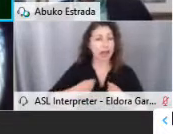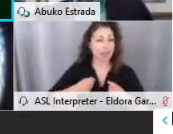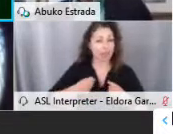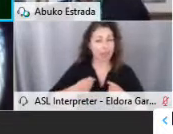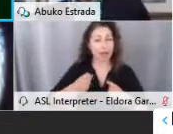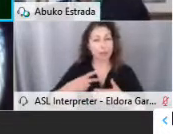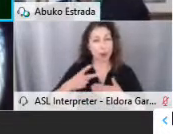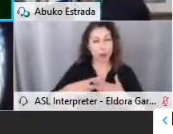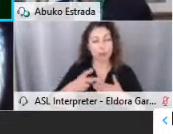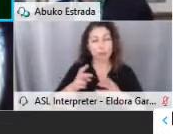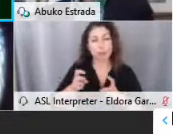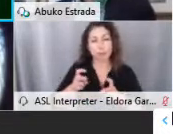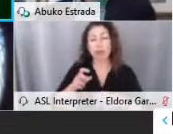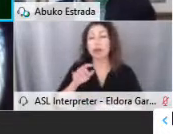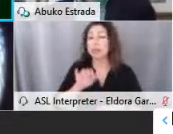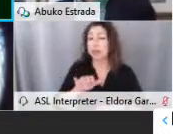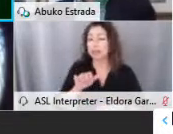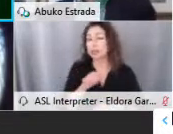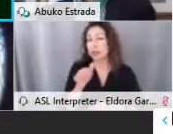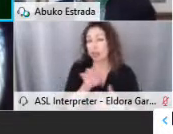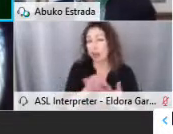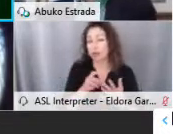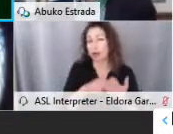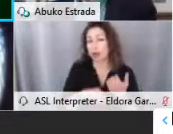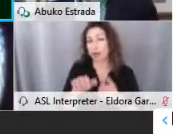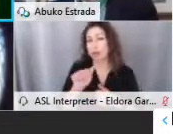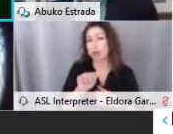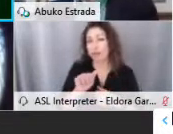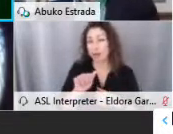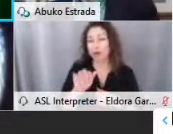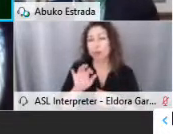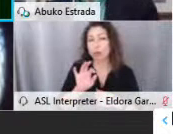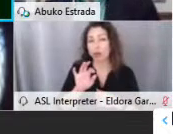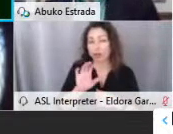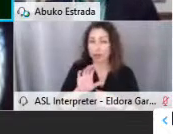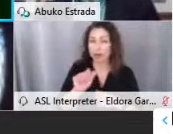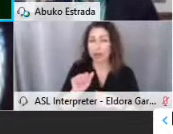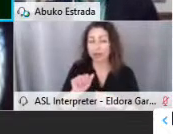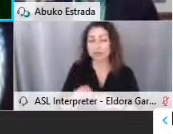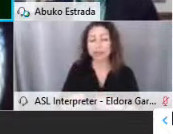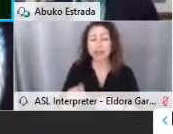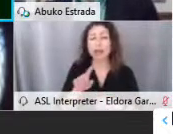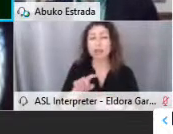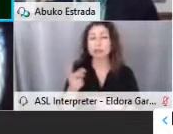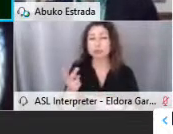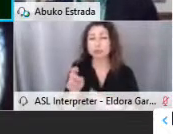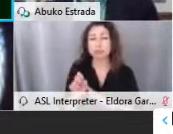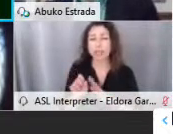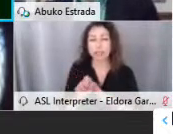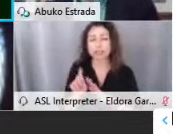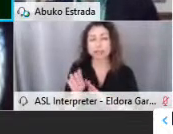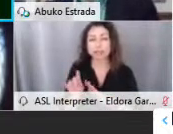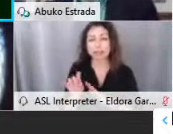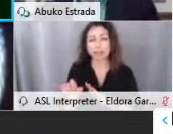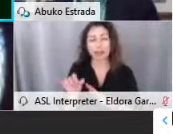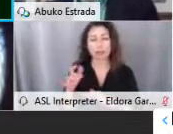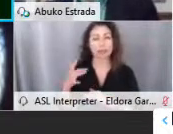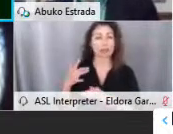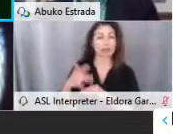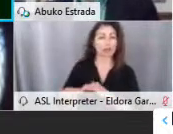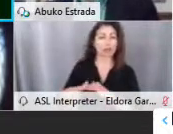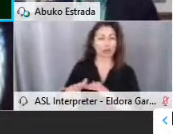programs, which is an option under the Affordable Care Act. These two states did that